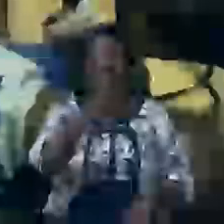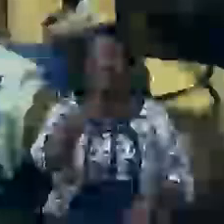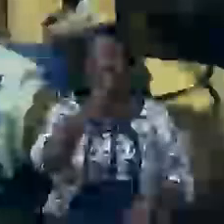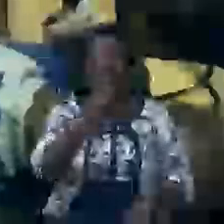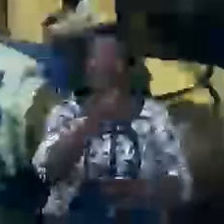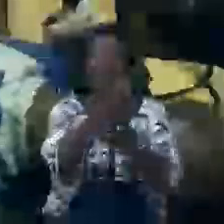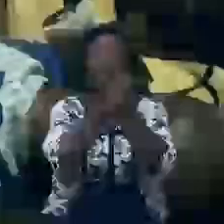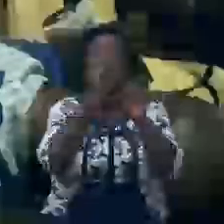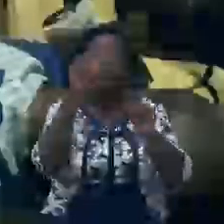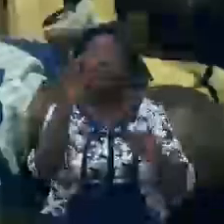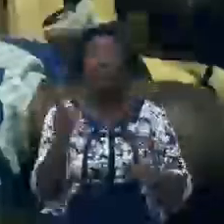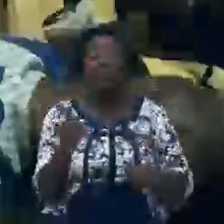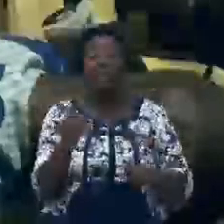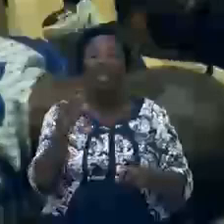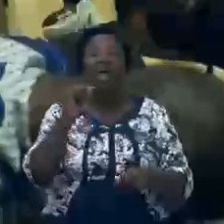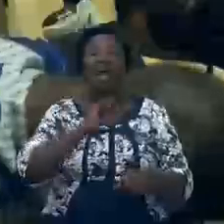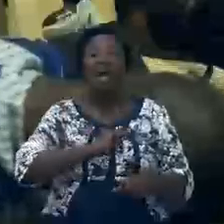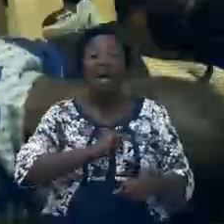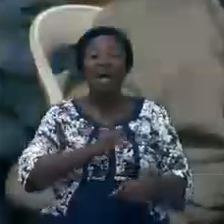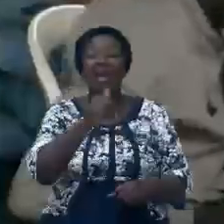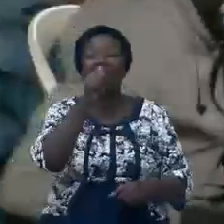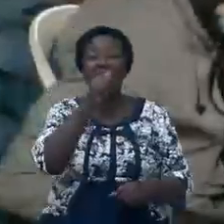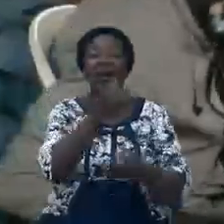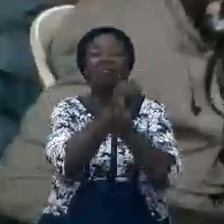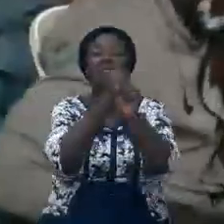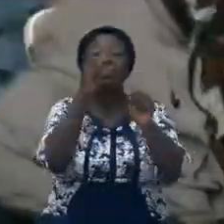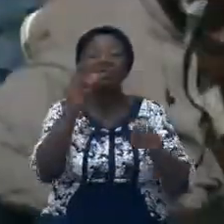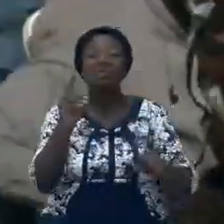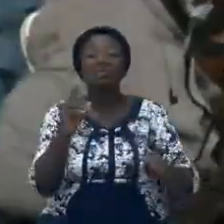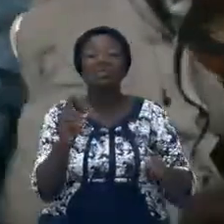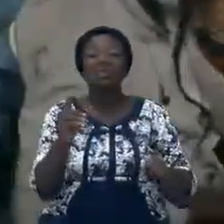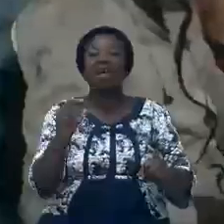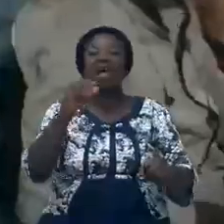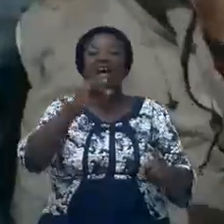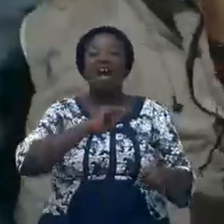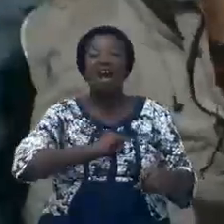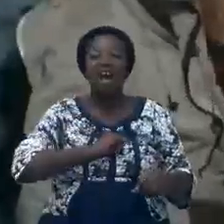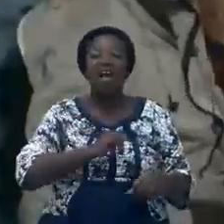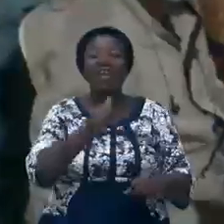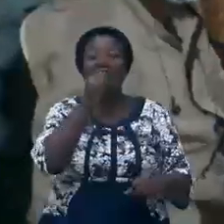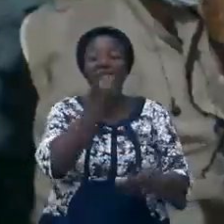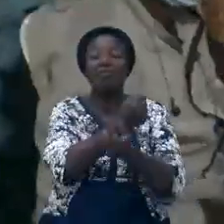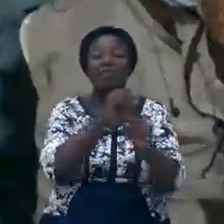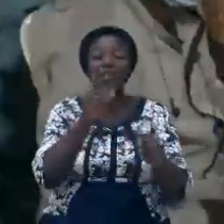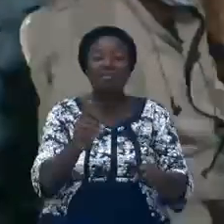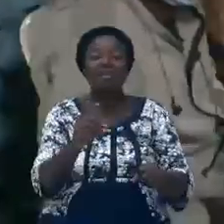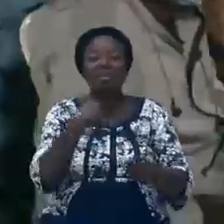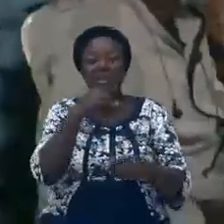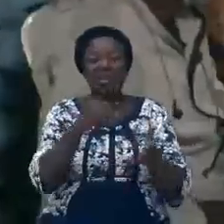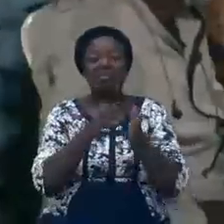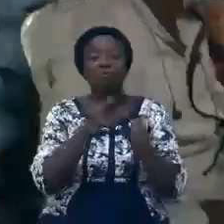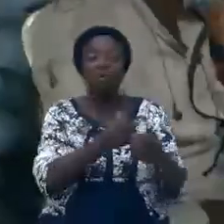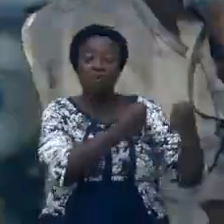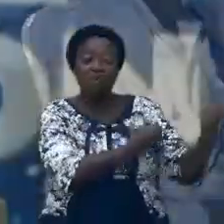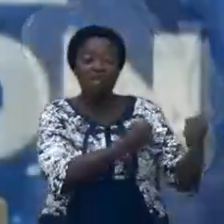i am saved say it aloud sage with confidence